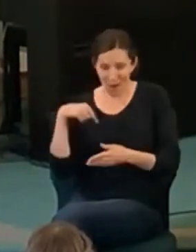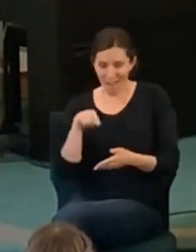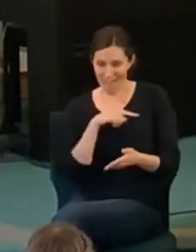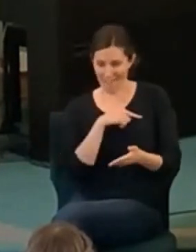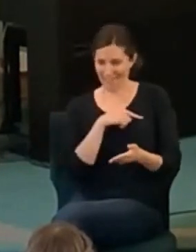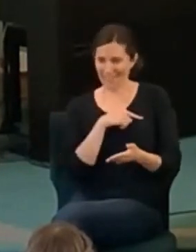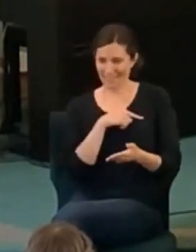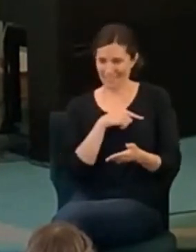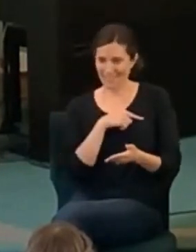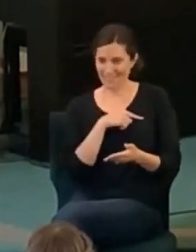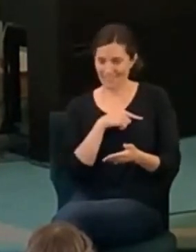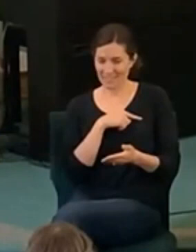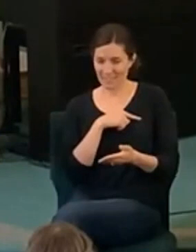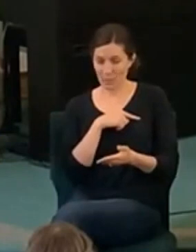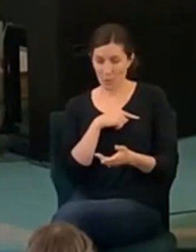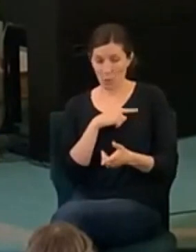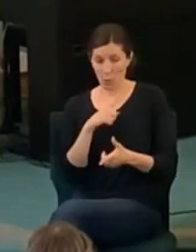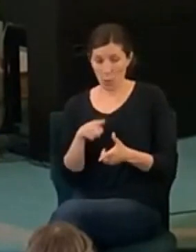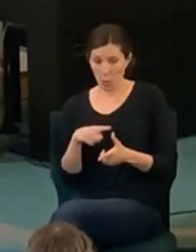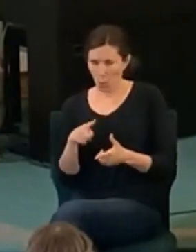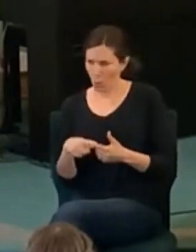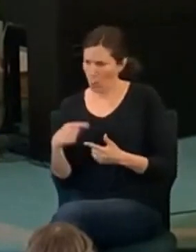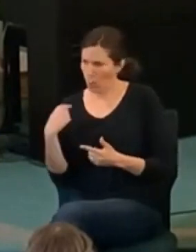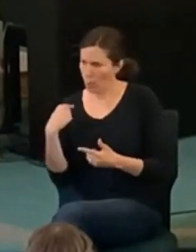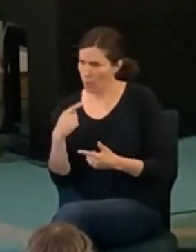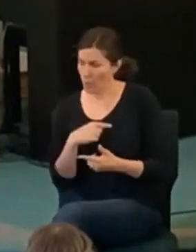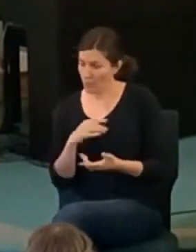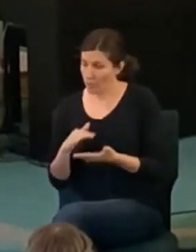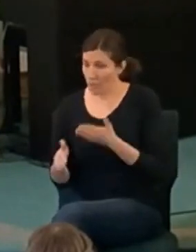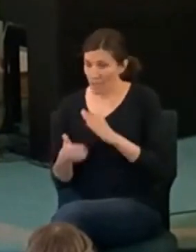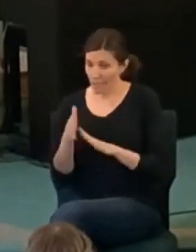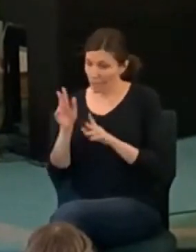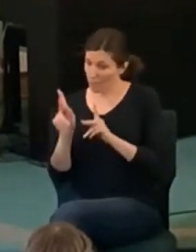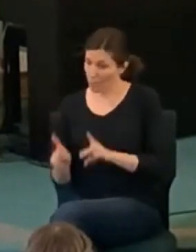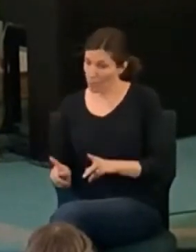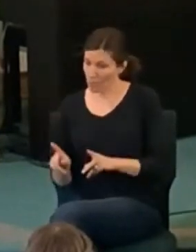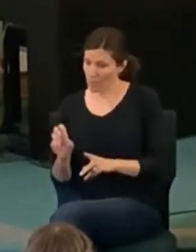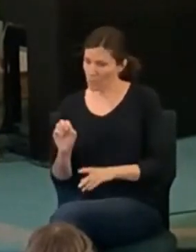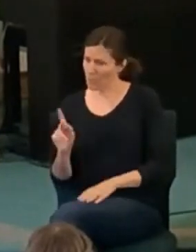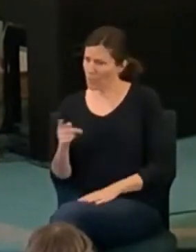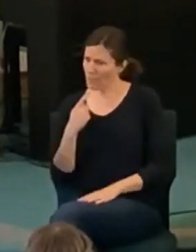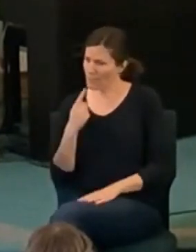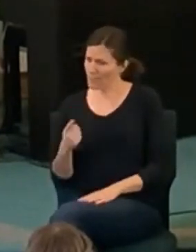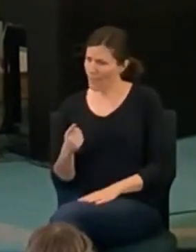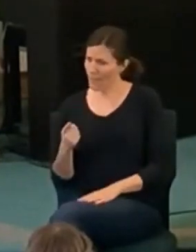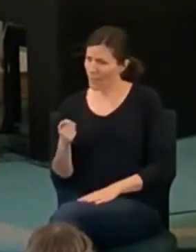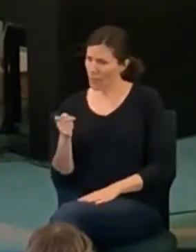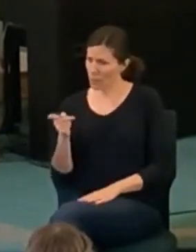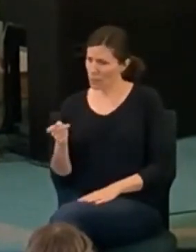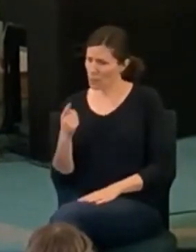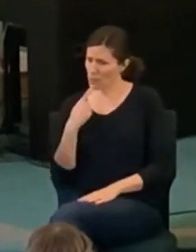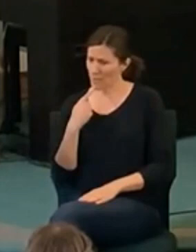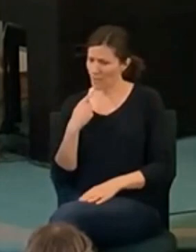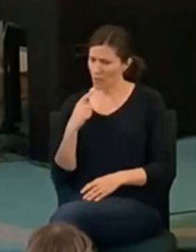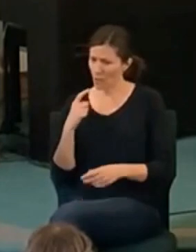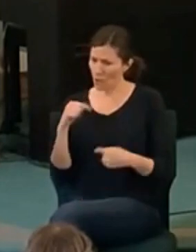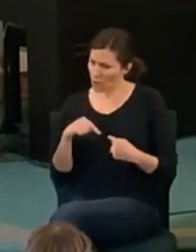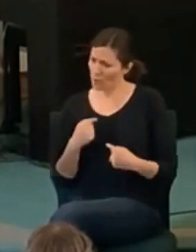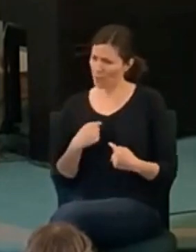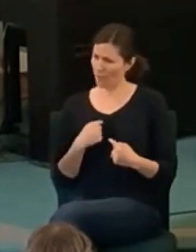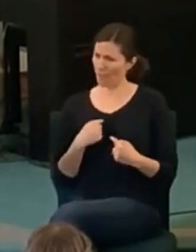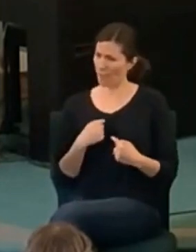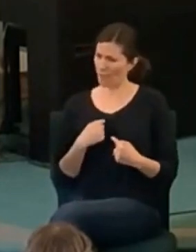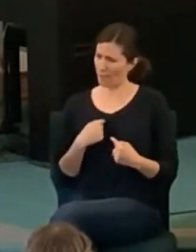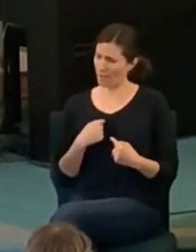Jesus is telling her, forgiveness is not permission for you to keep doing that thing, right? There's still a call to holiness.